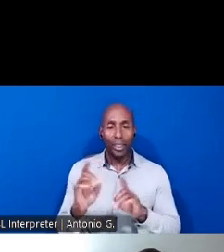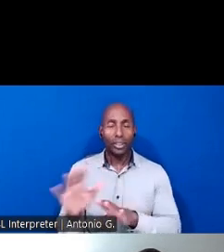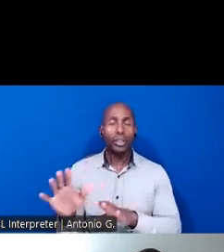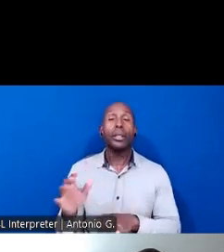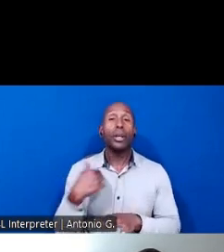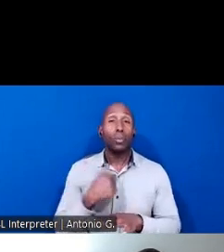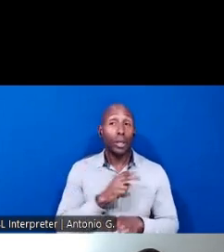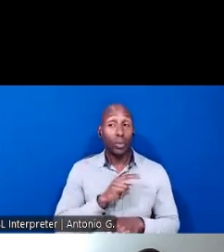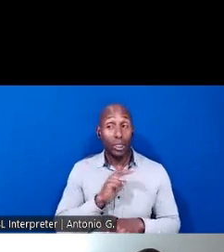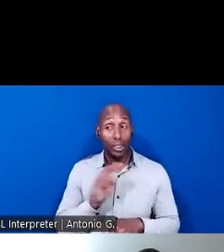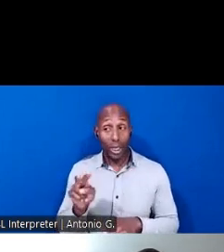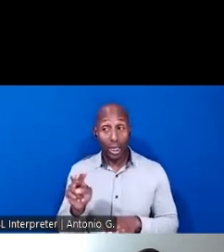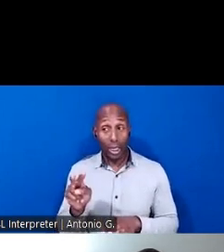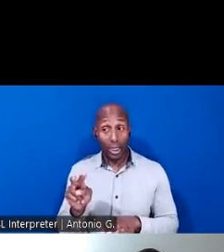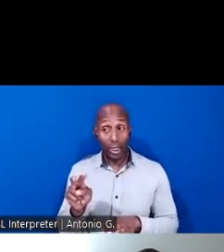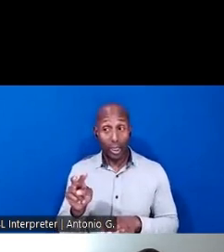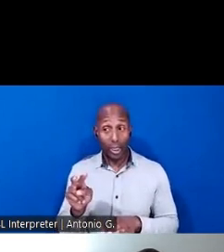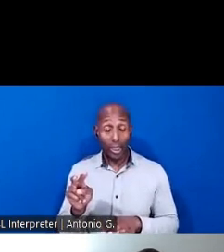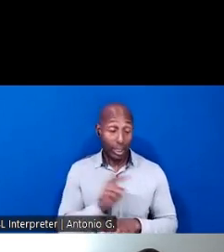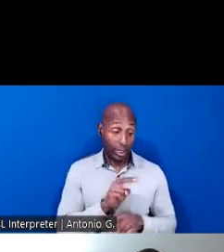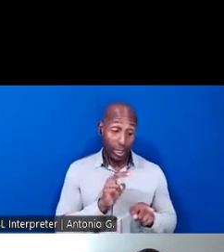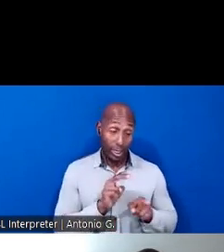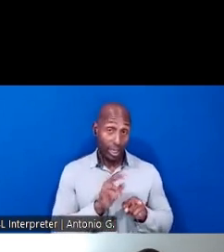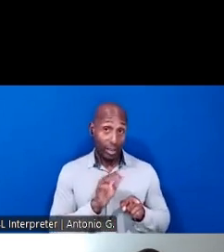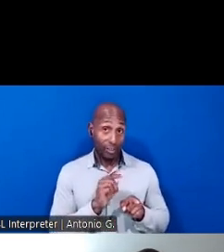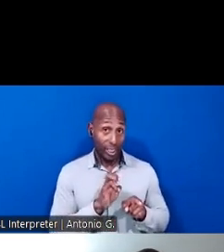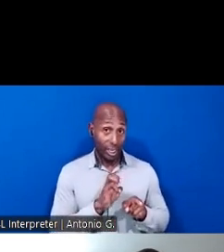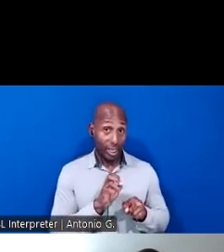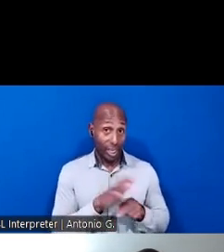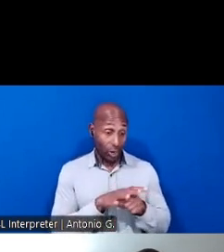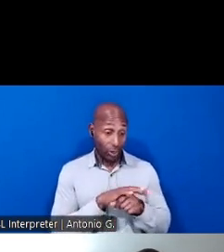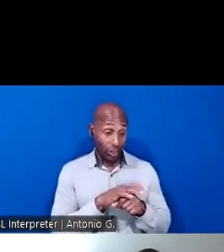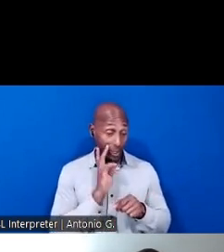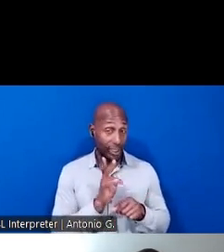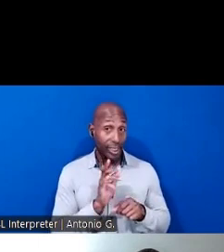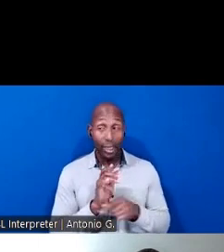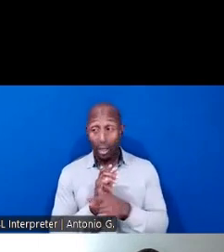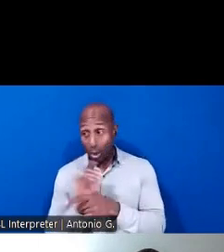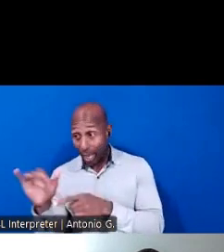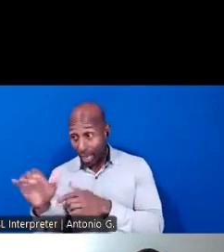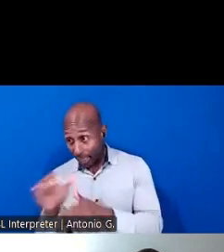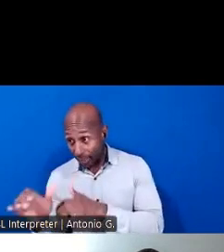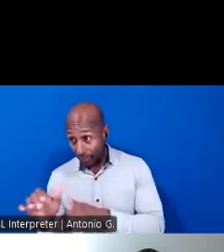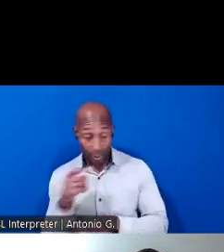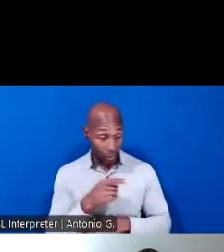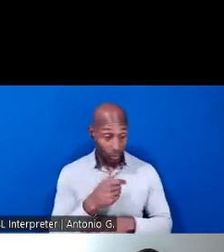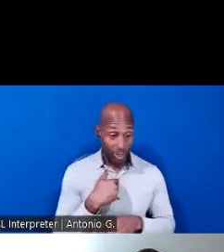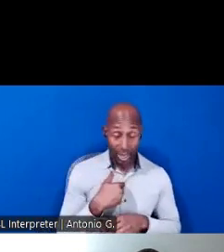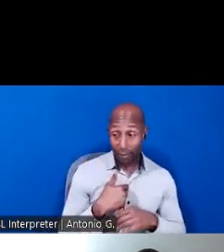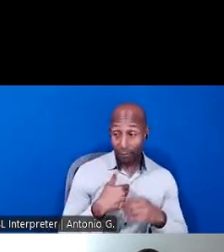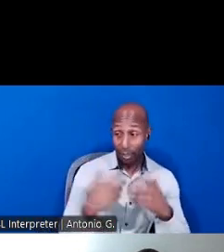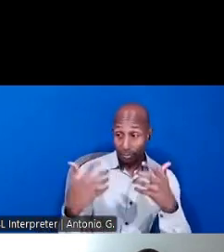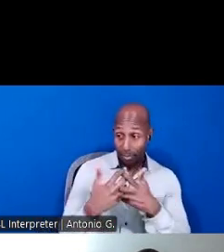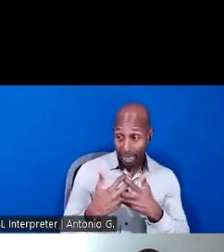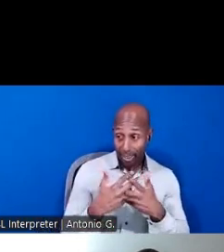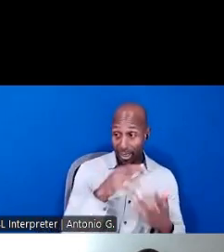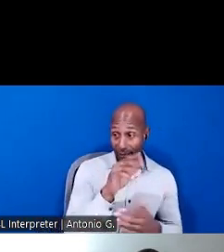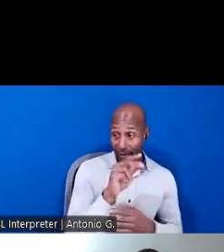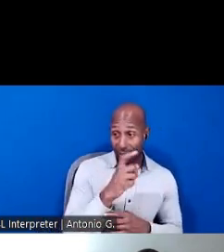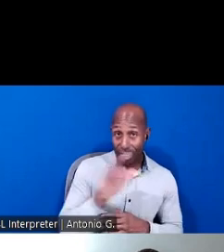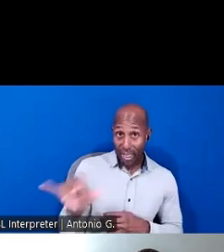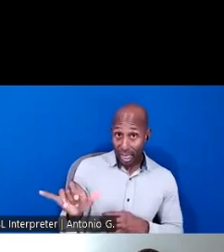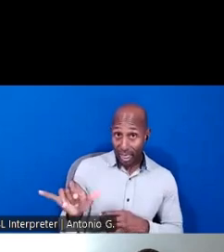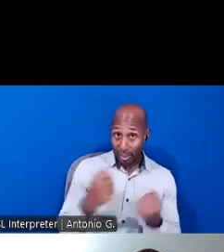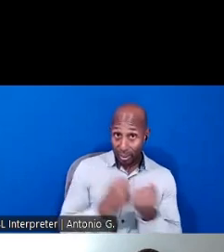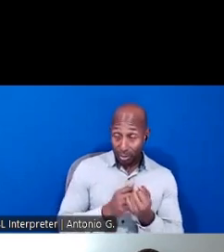corresponding FTE supported with grant funds to support those activities. So just kind of try to follow that logic when you're reporting. If